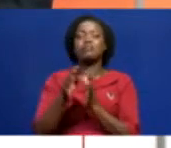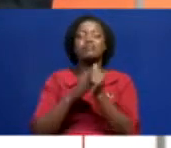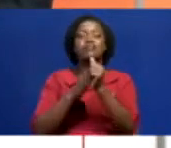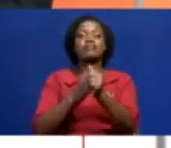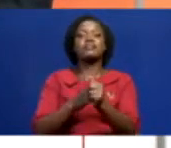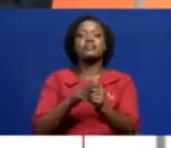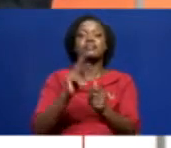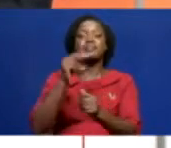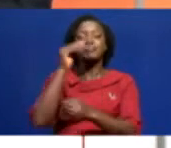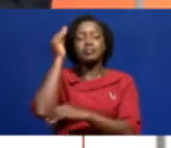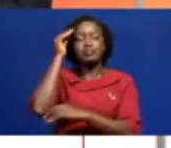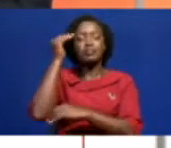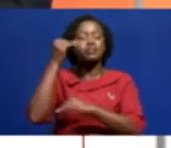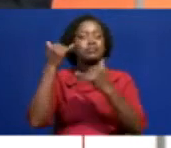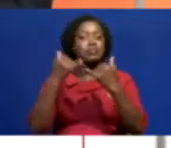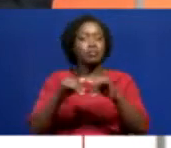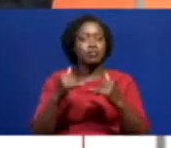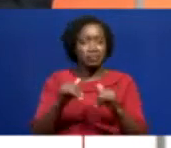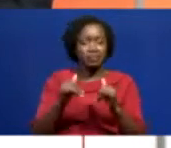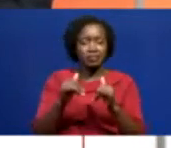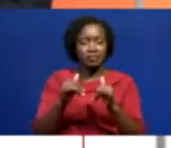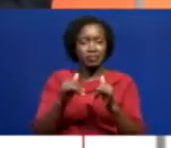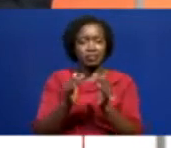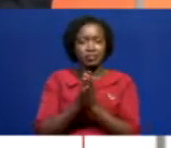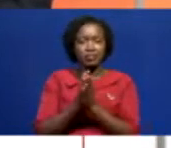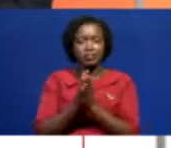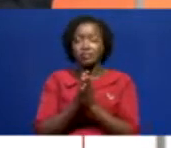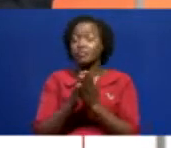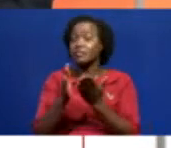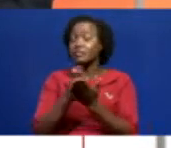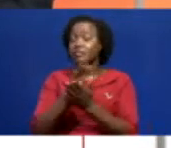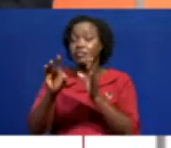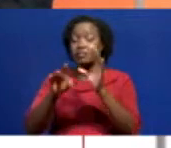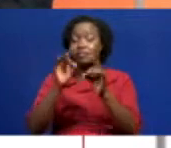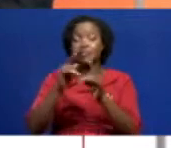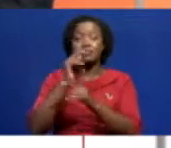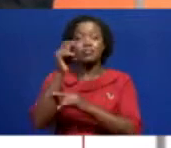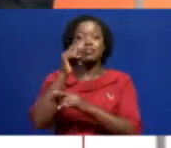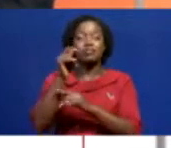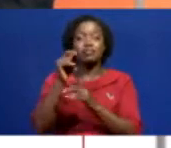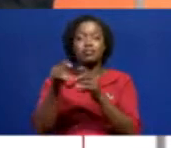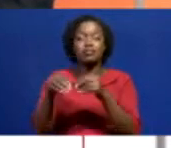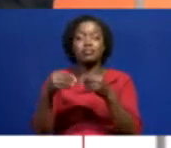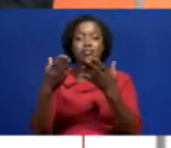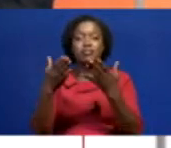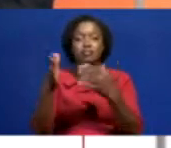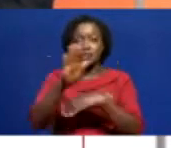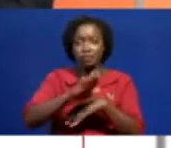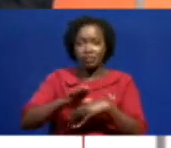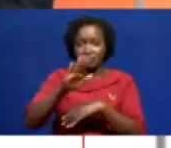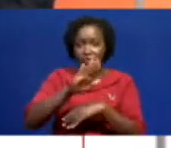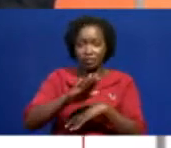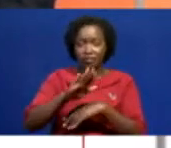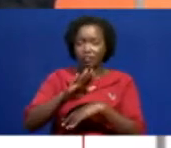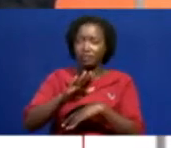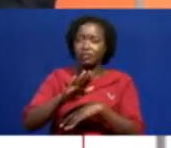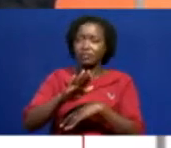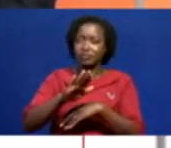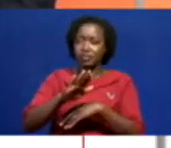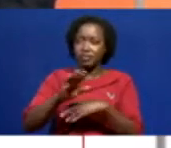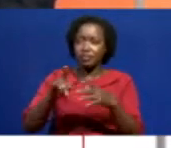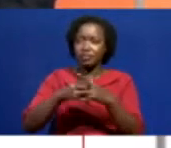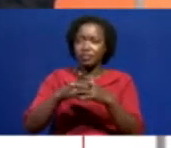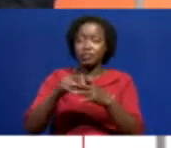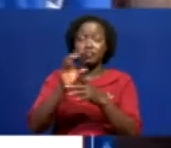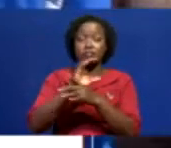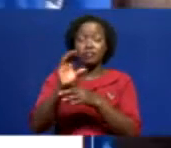by the Kenya Academy of Sports and is meant to shine spotlight on the identified talents and accord them a platform to kickstart